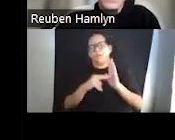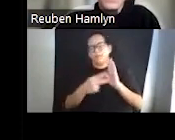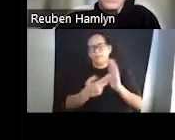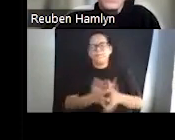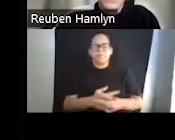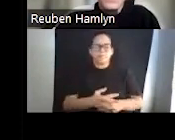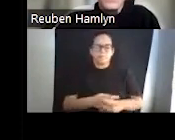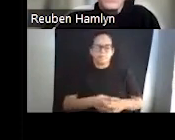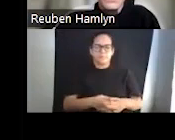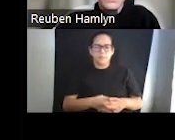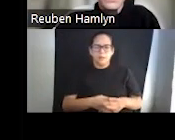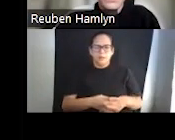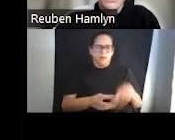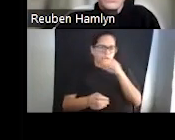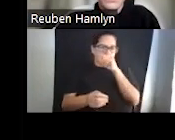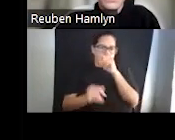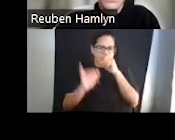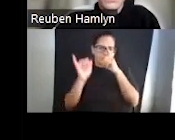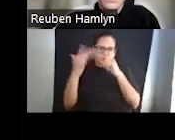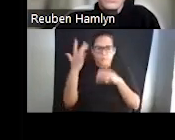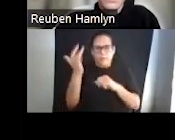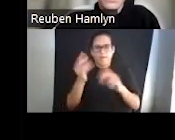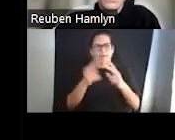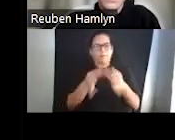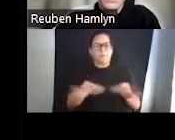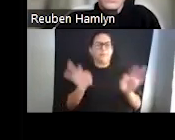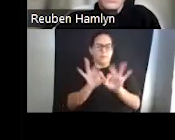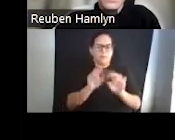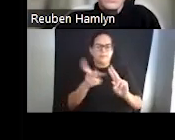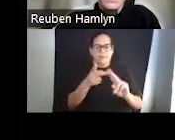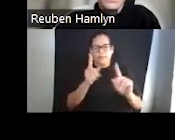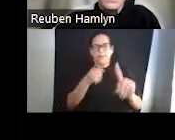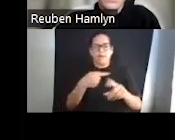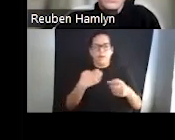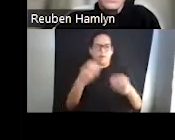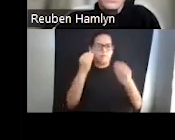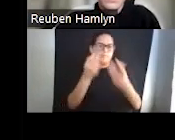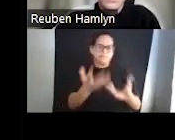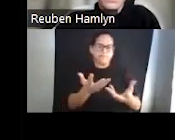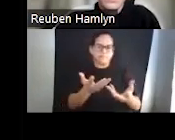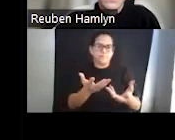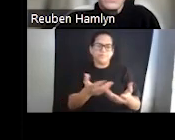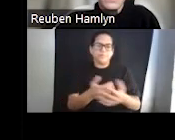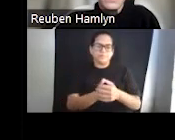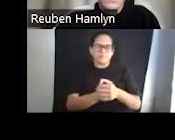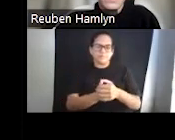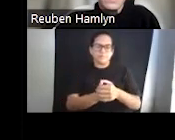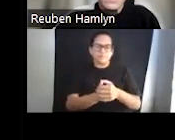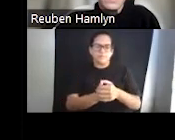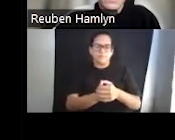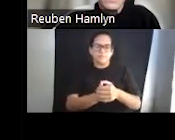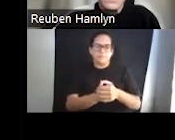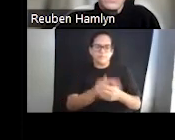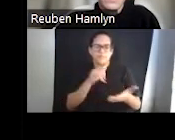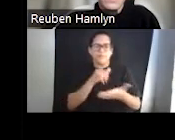So that's why it's very important. The second point that I wanted to bring up, which is